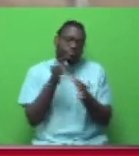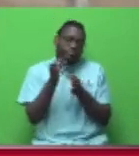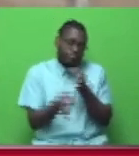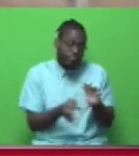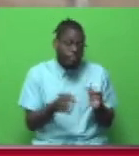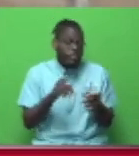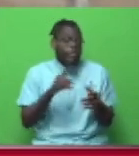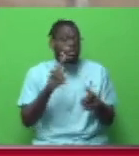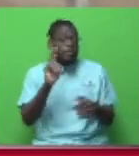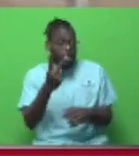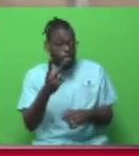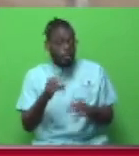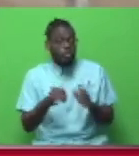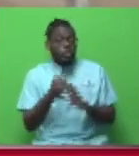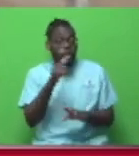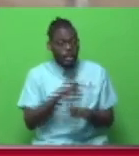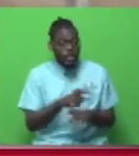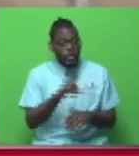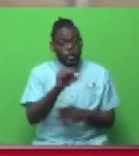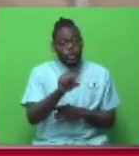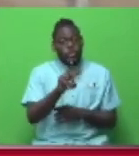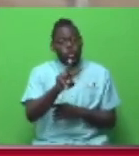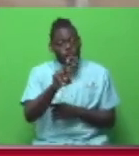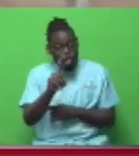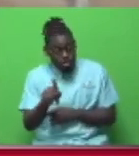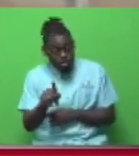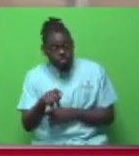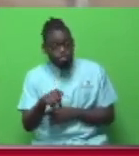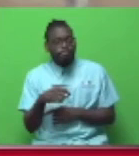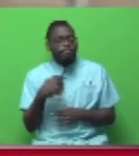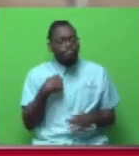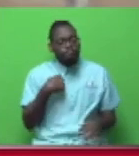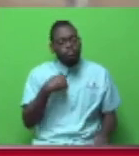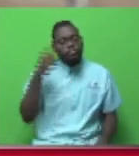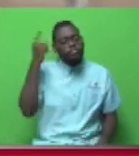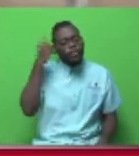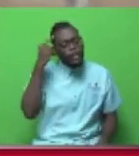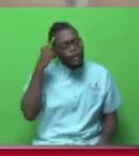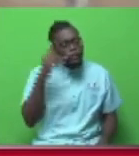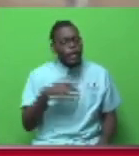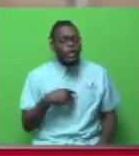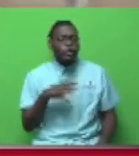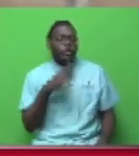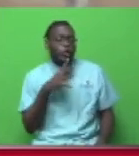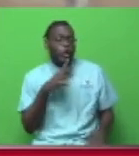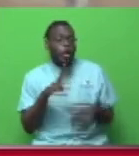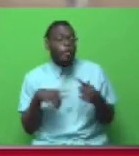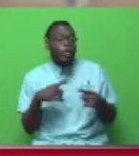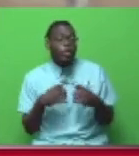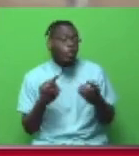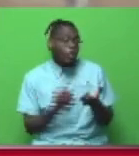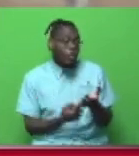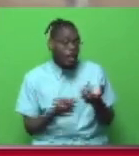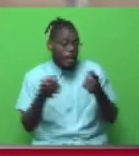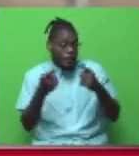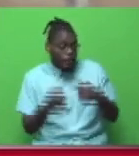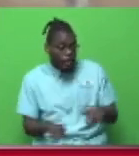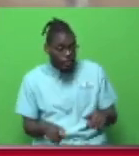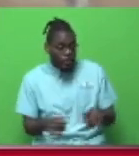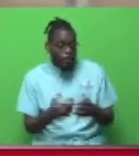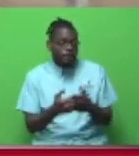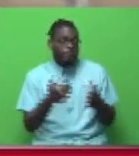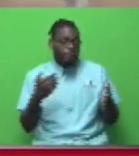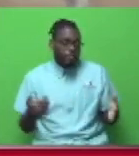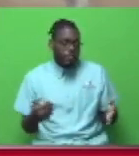of July 2021. And I think it covers a snapshot of what has happened in the office of the Attorney